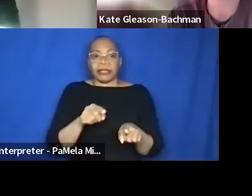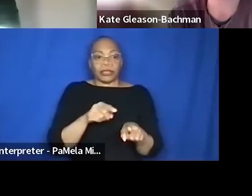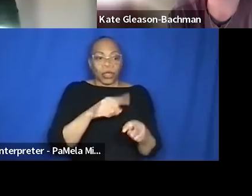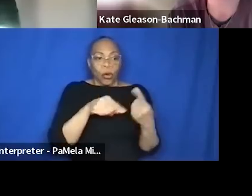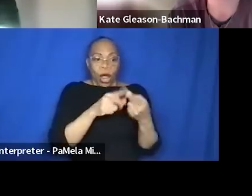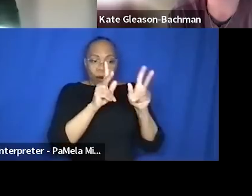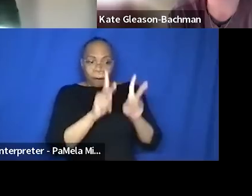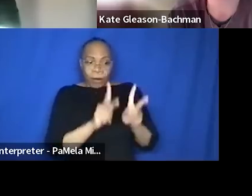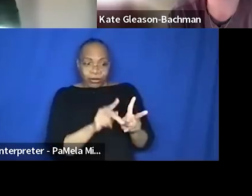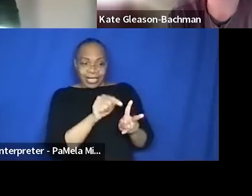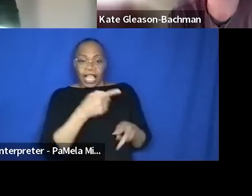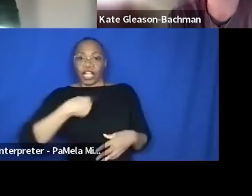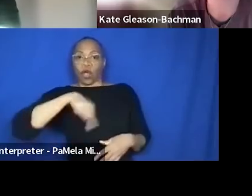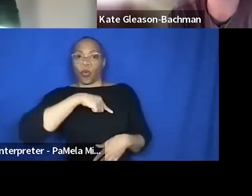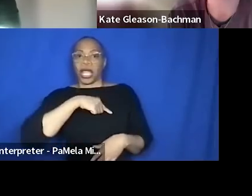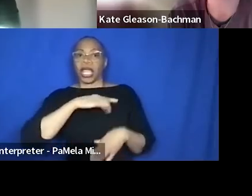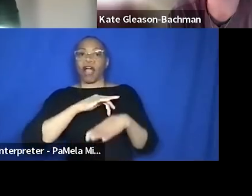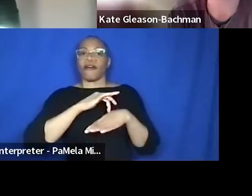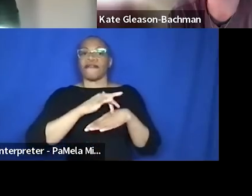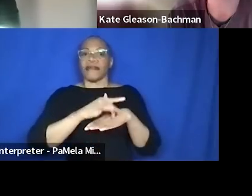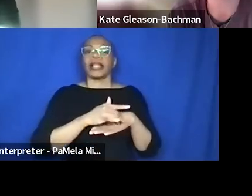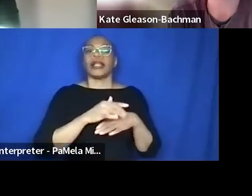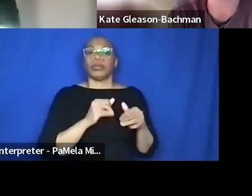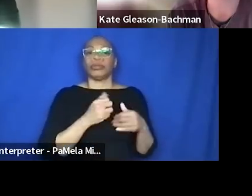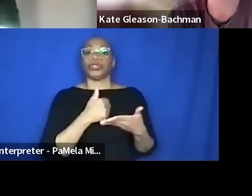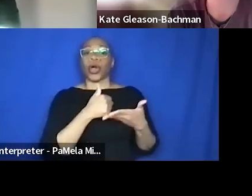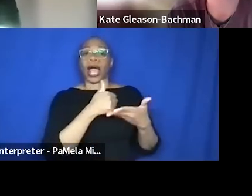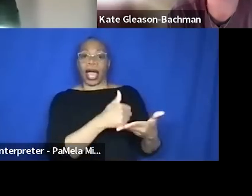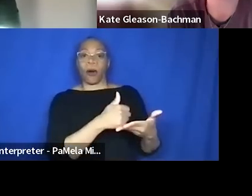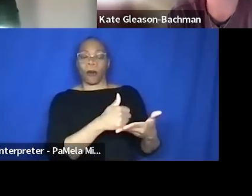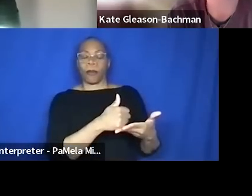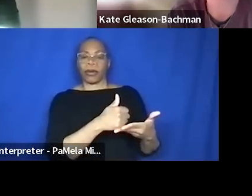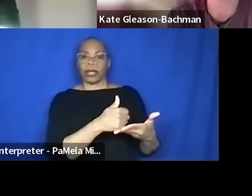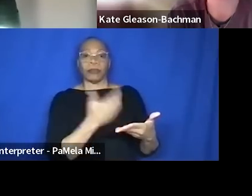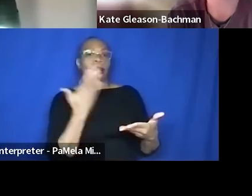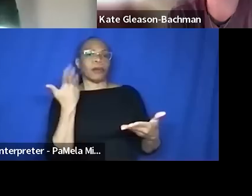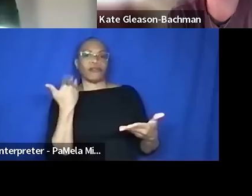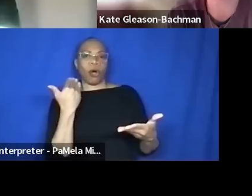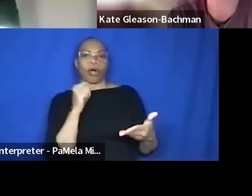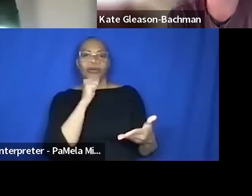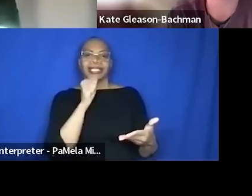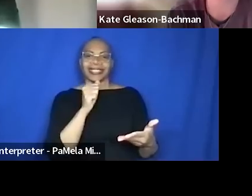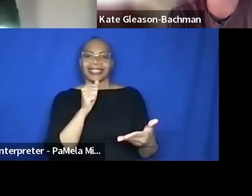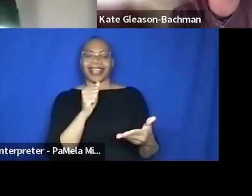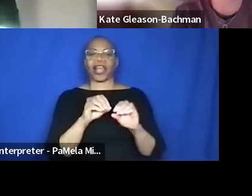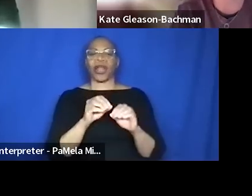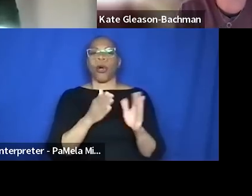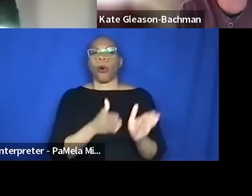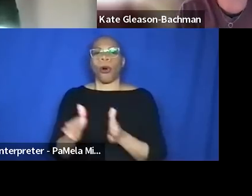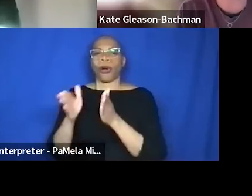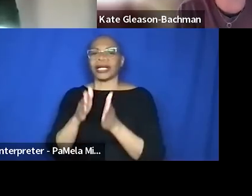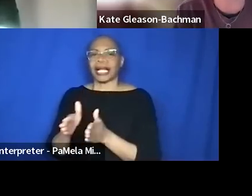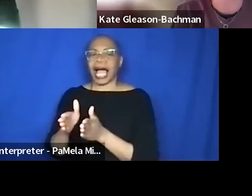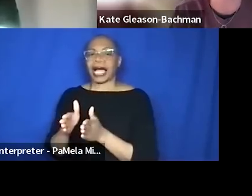then we're available to help them, but it wasn't organized beforehand the way that the major sweep